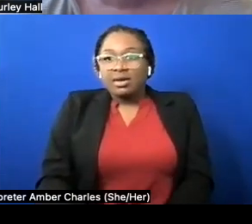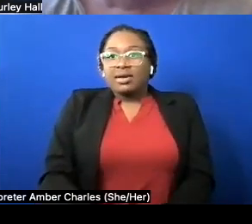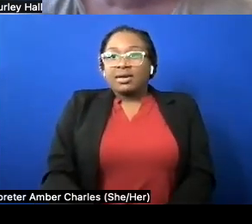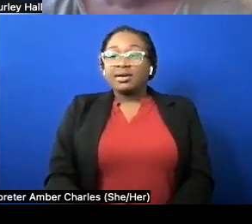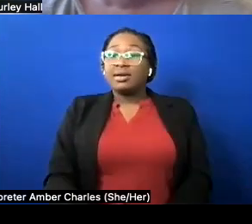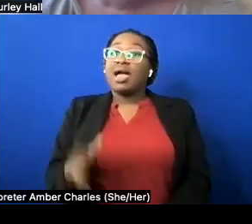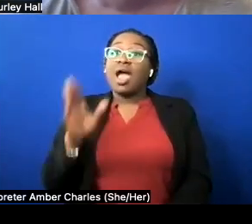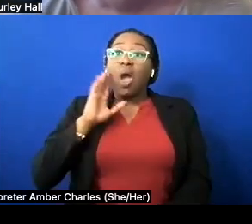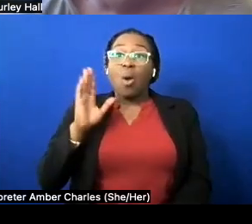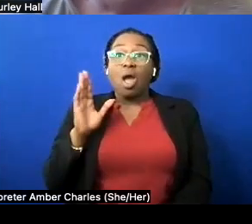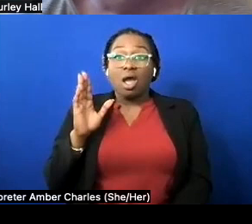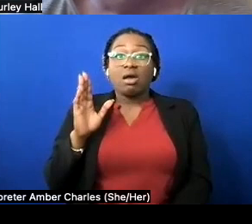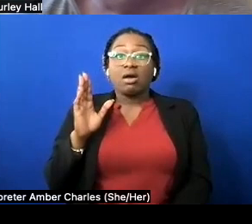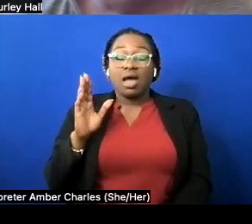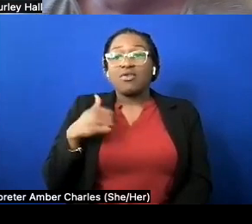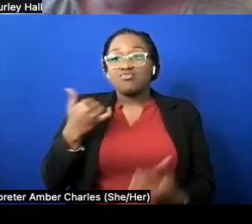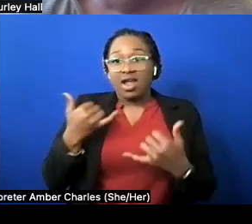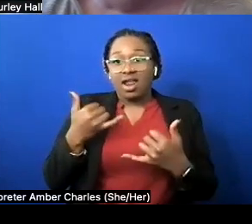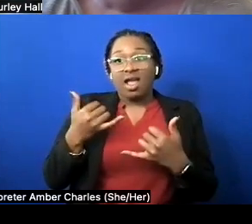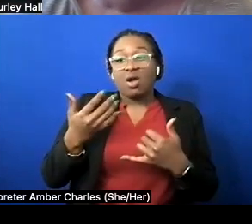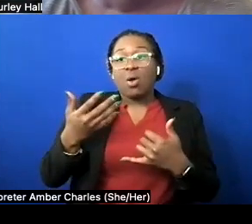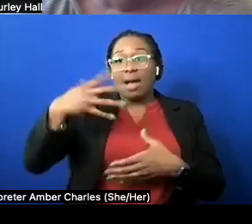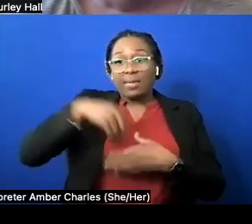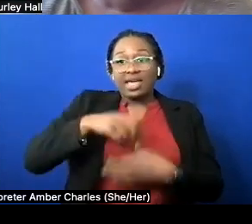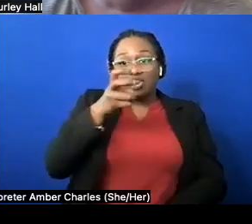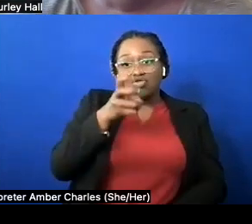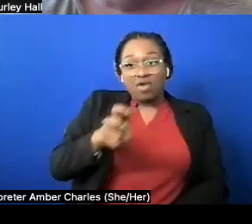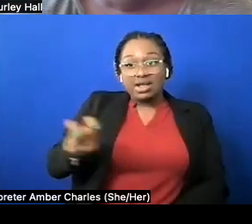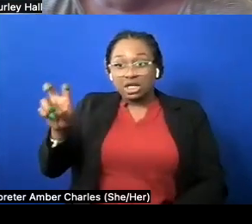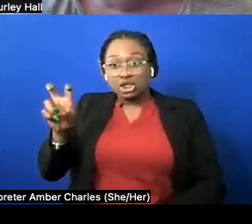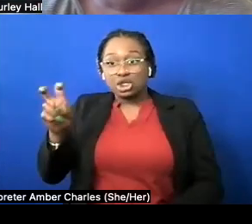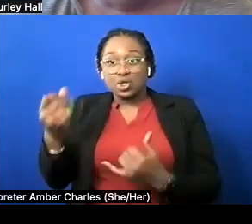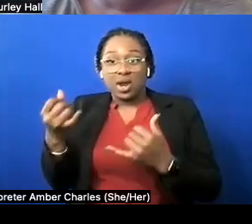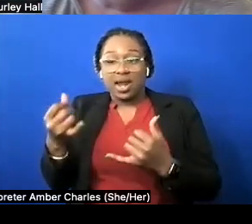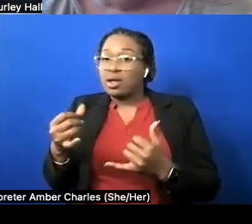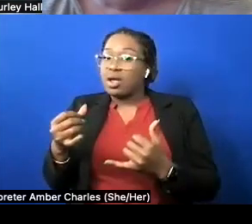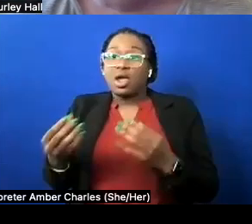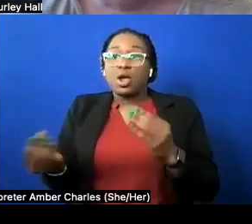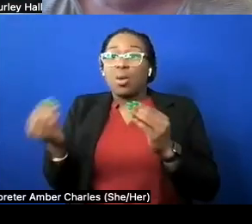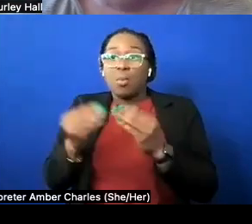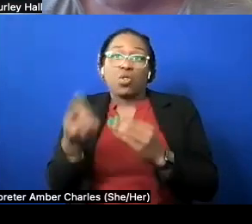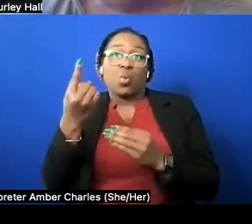I'm going through a transition currently in more ways than one.